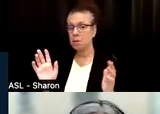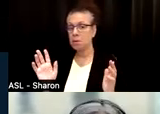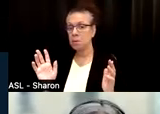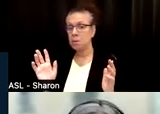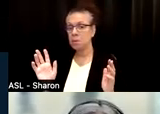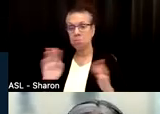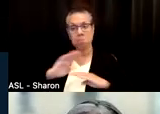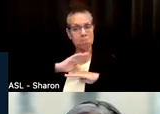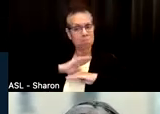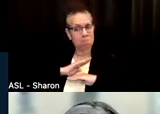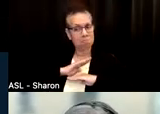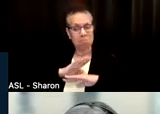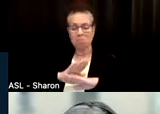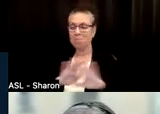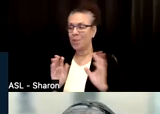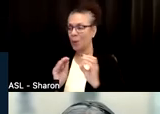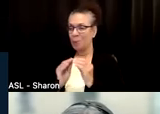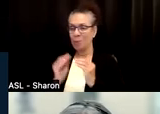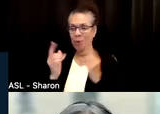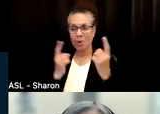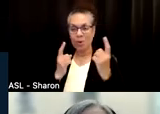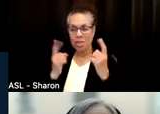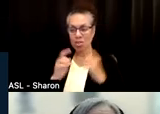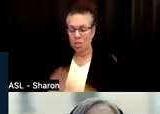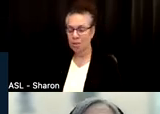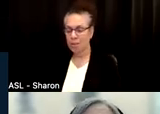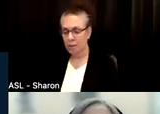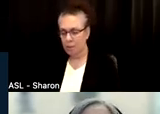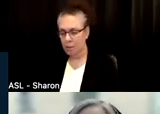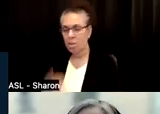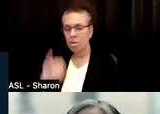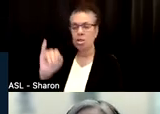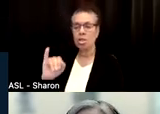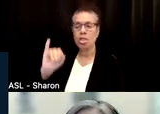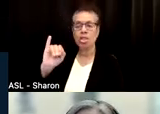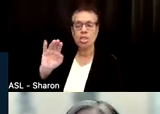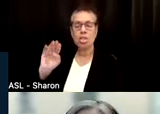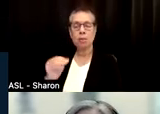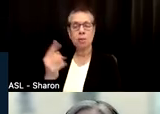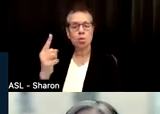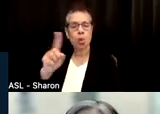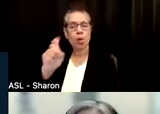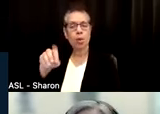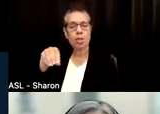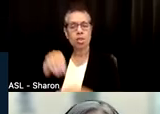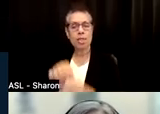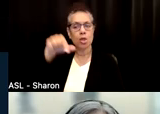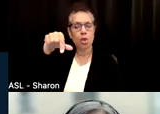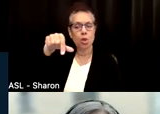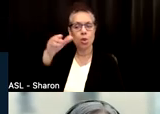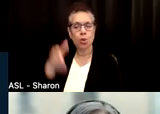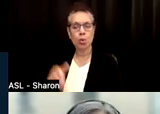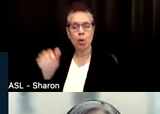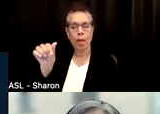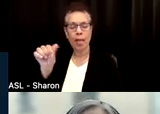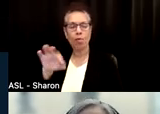we've answered all of our questions. Hey, Jody, yes. It looks like there's a question in the Q&A